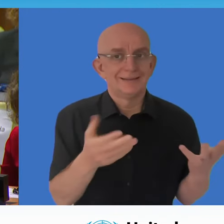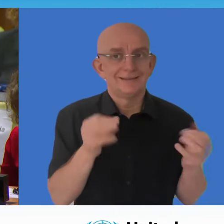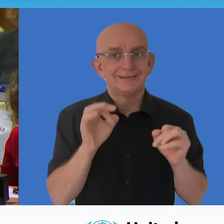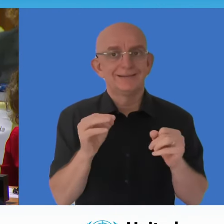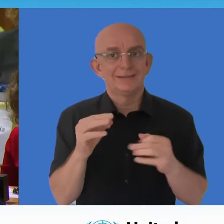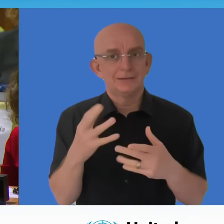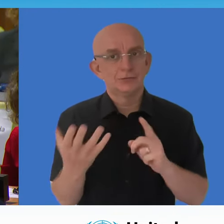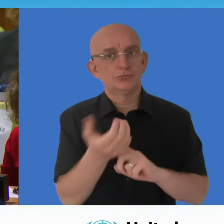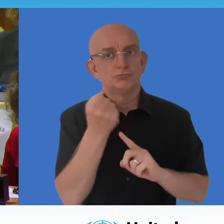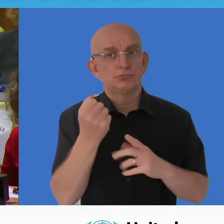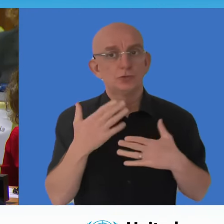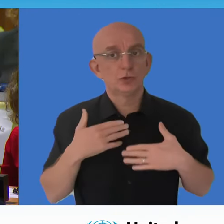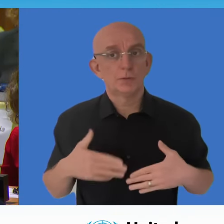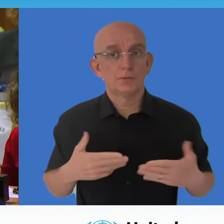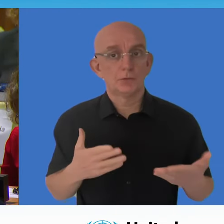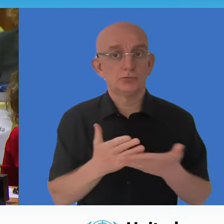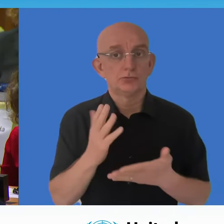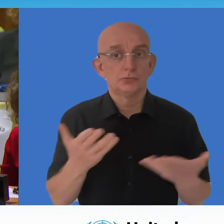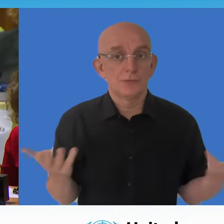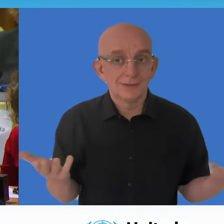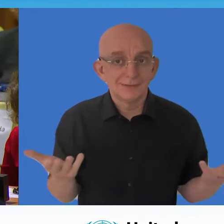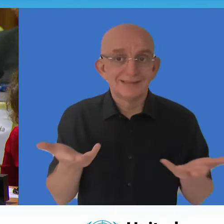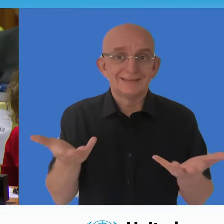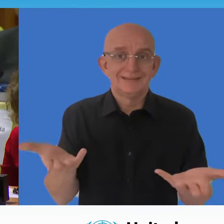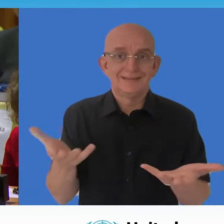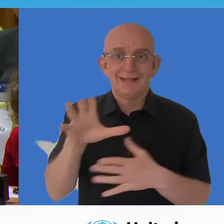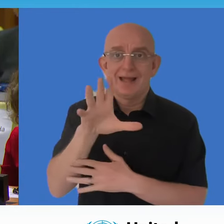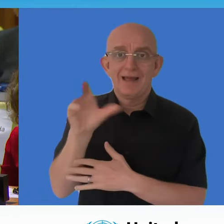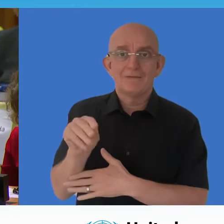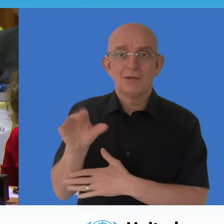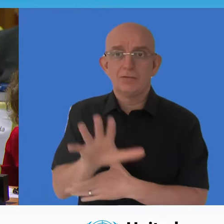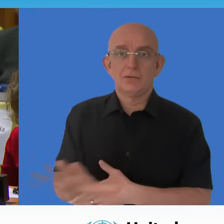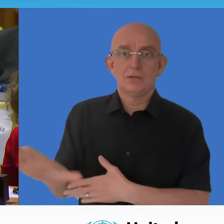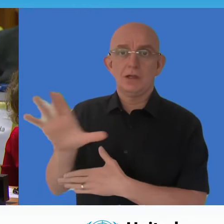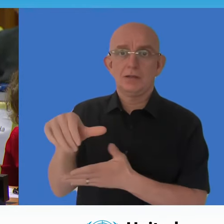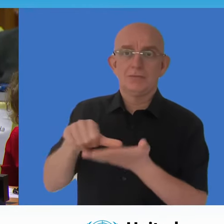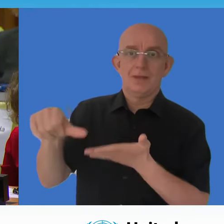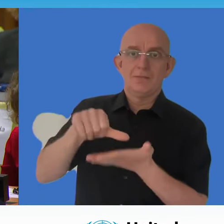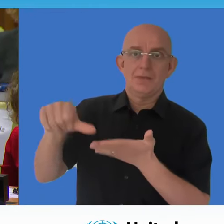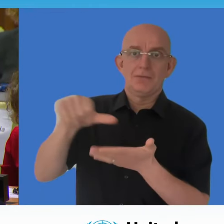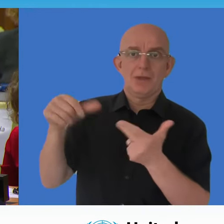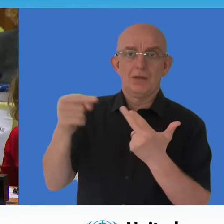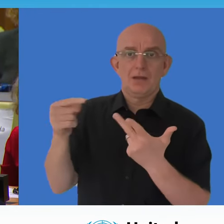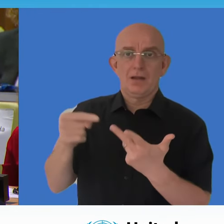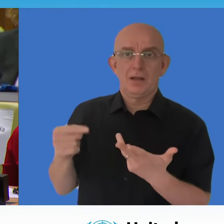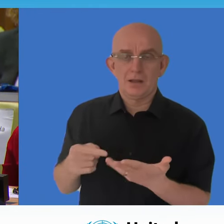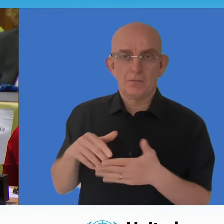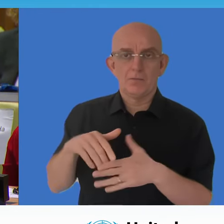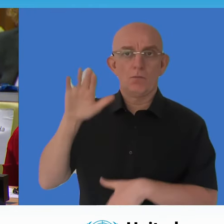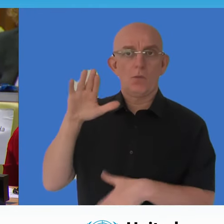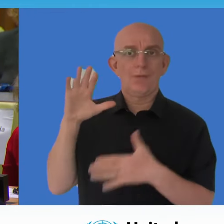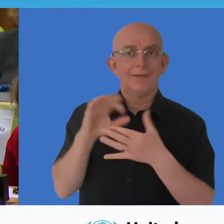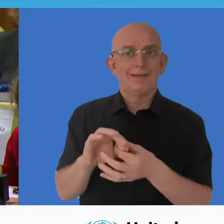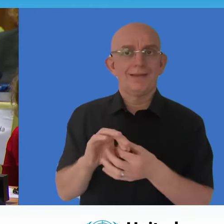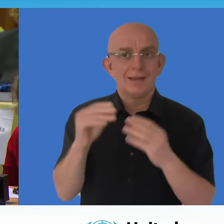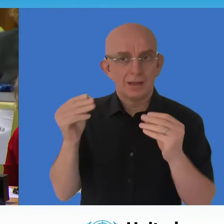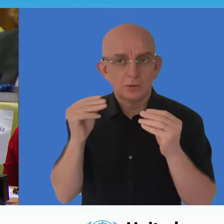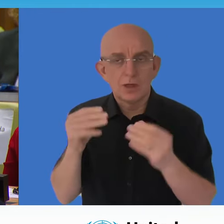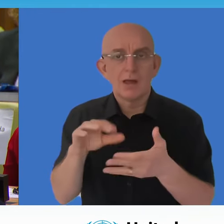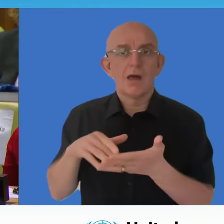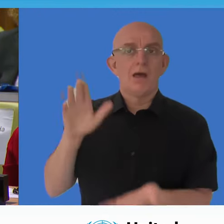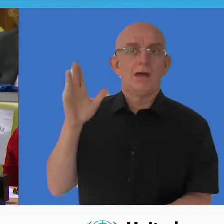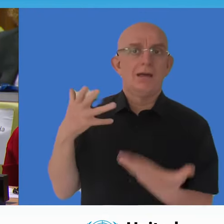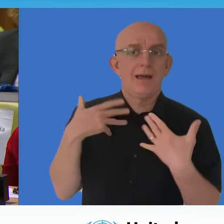African continent pays more on education and health, pays more on debt servicing than on education and healthcare. And